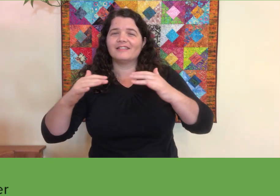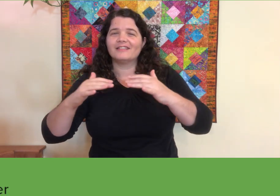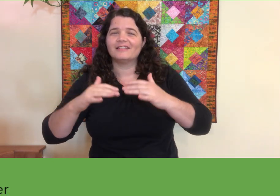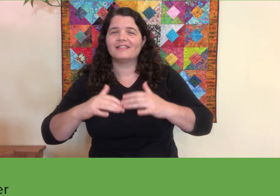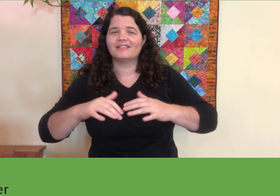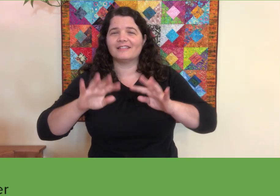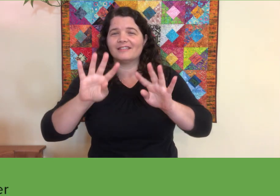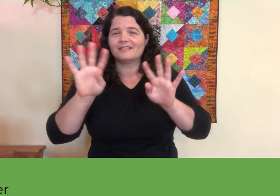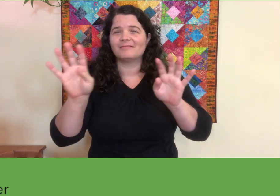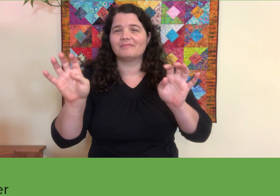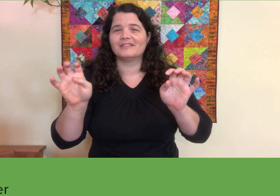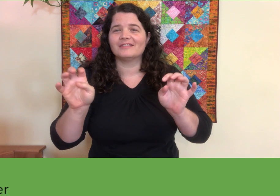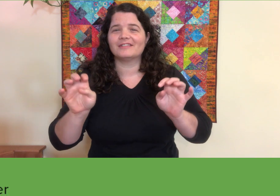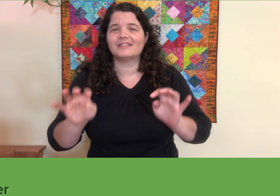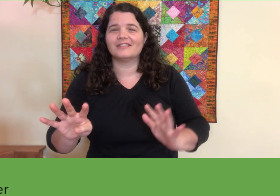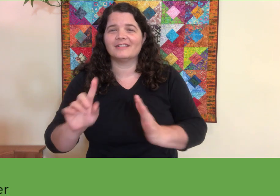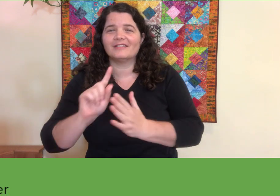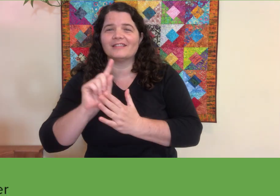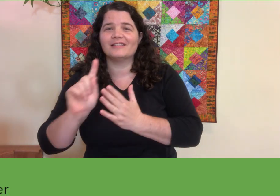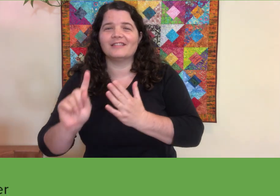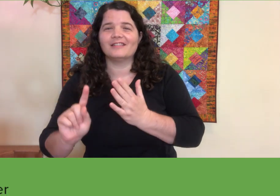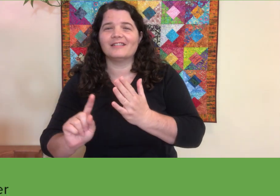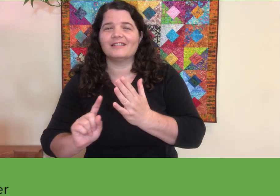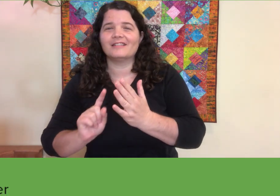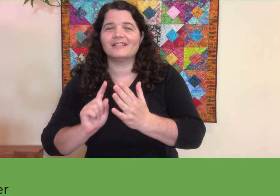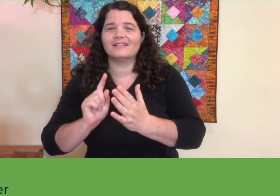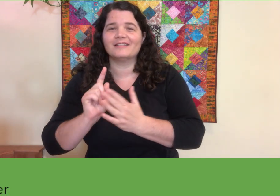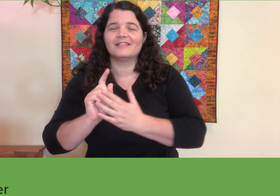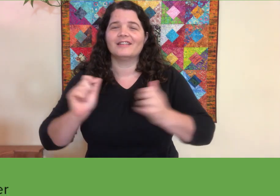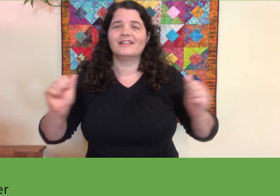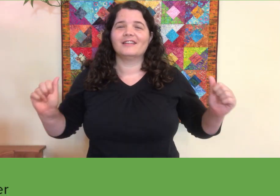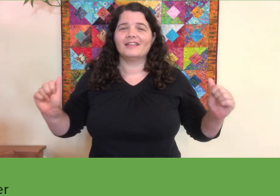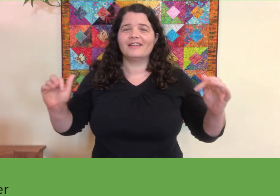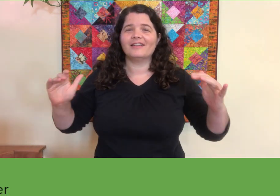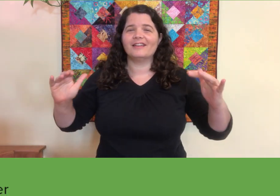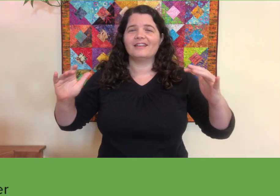Gathered here in the mystery of the hour,